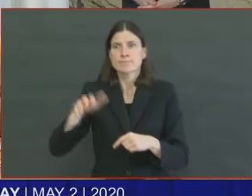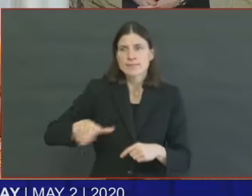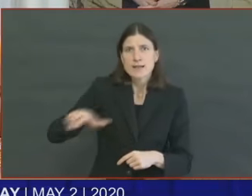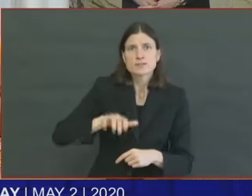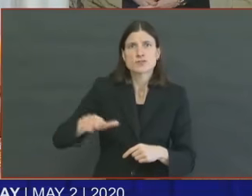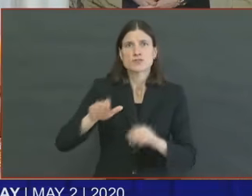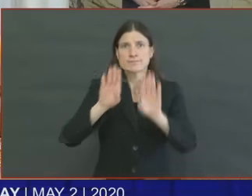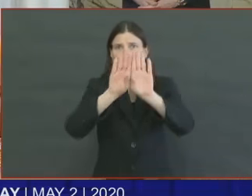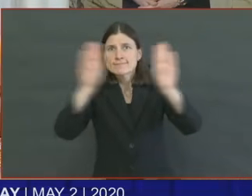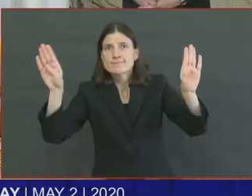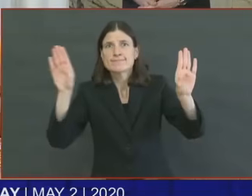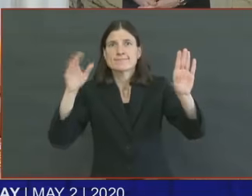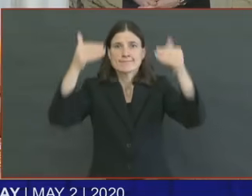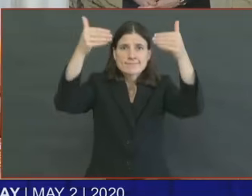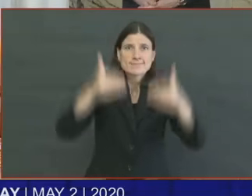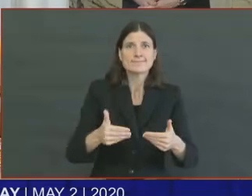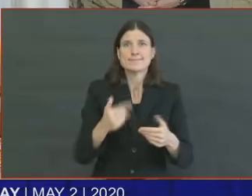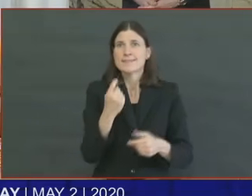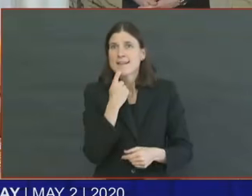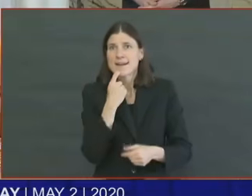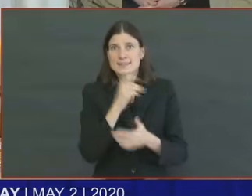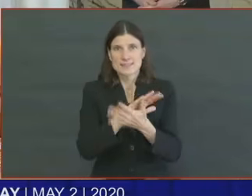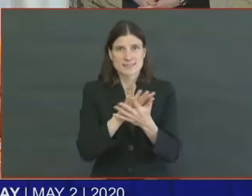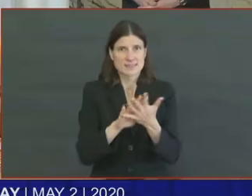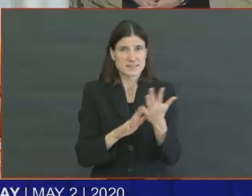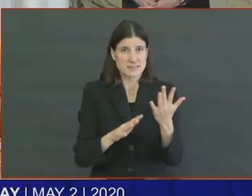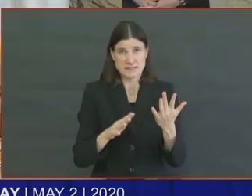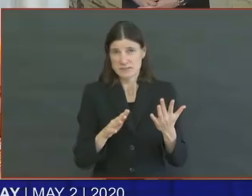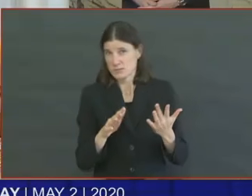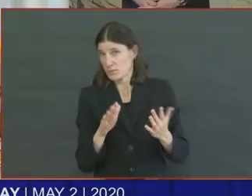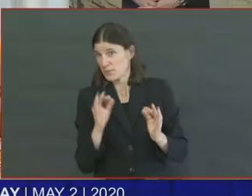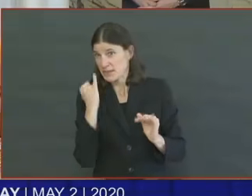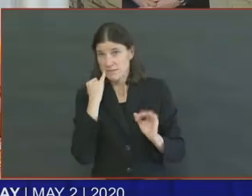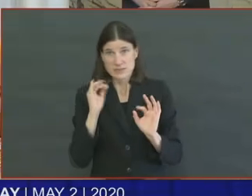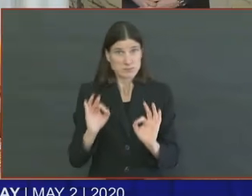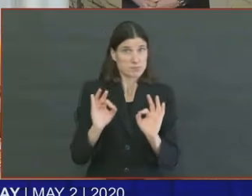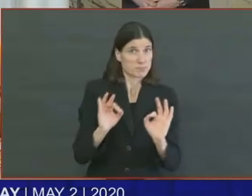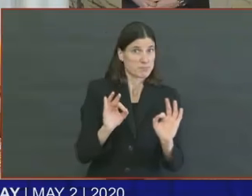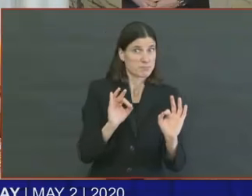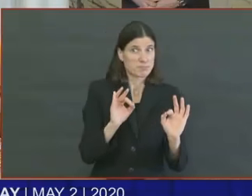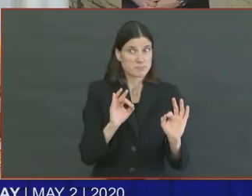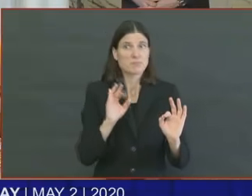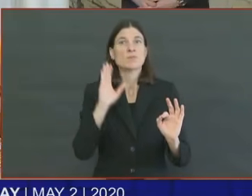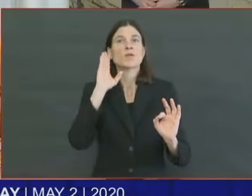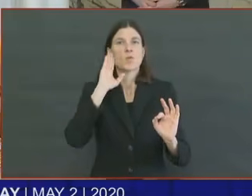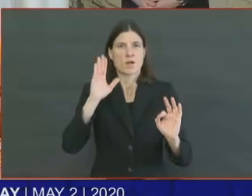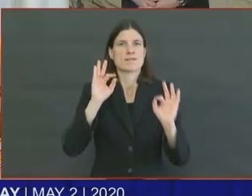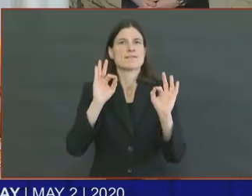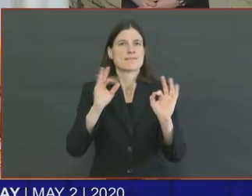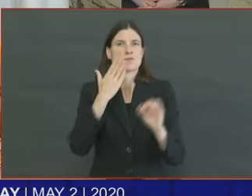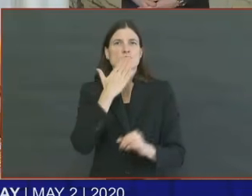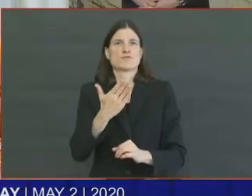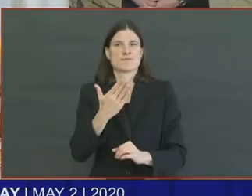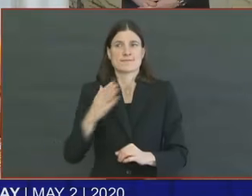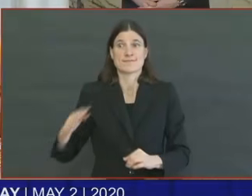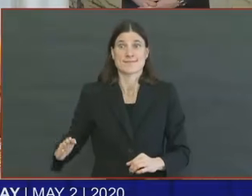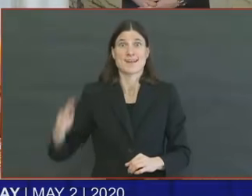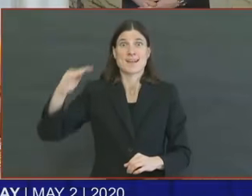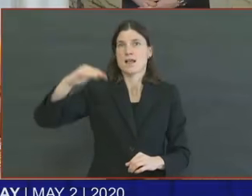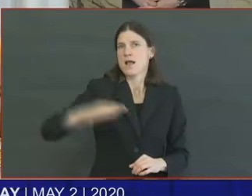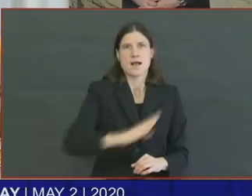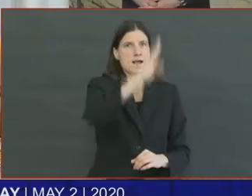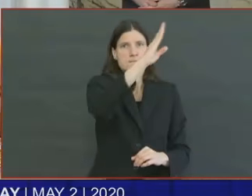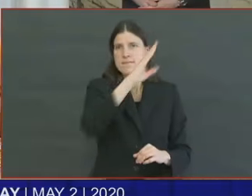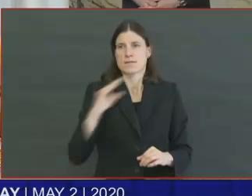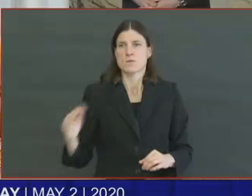now, we're not going to see a spike because folks are doing what they're supposed to do now. Having